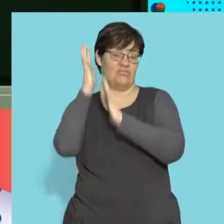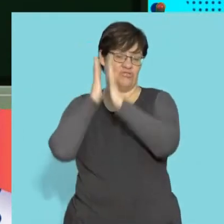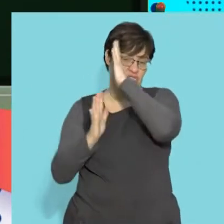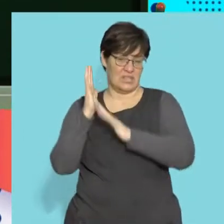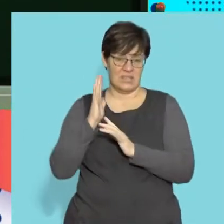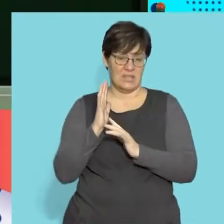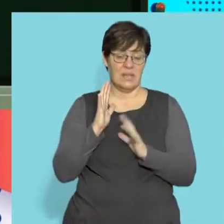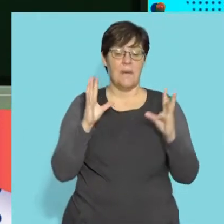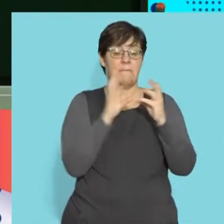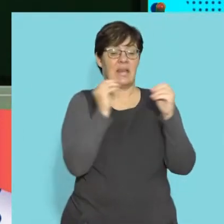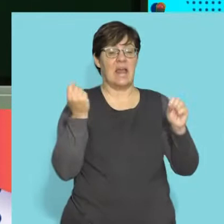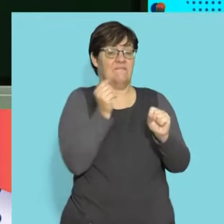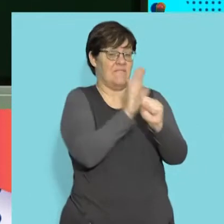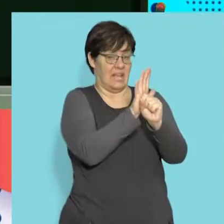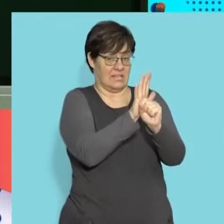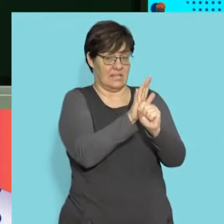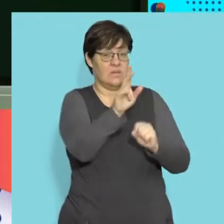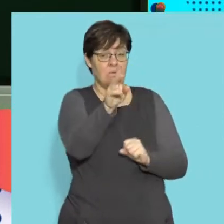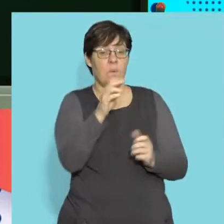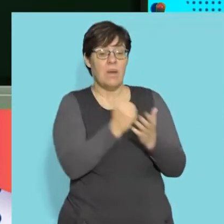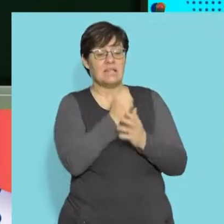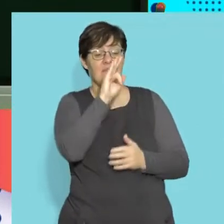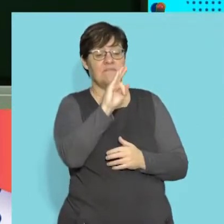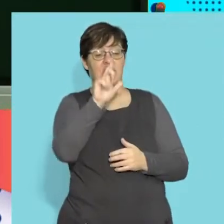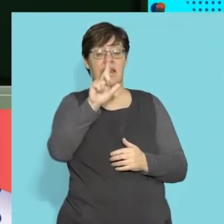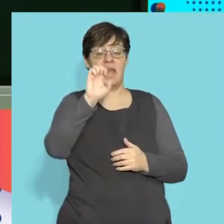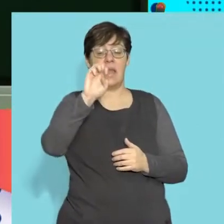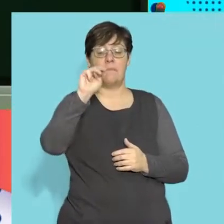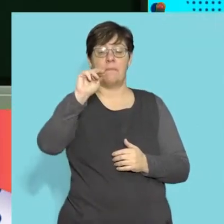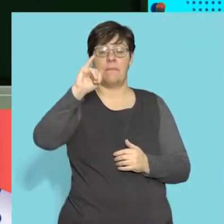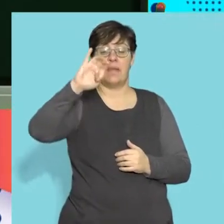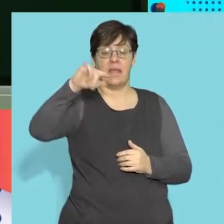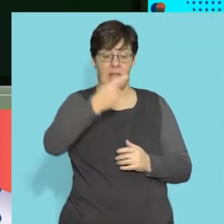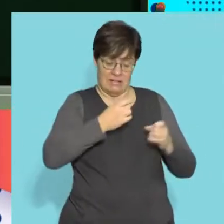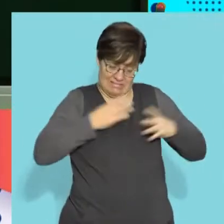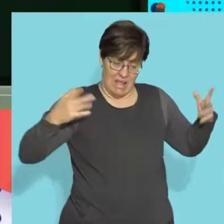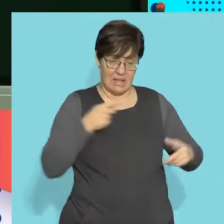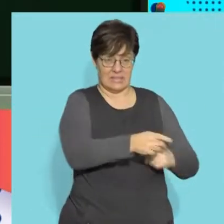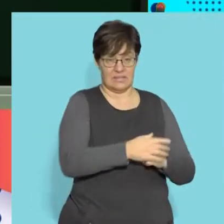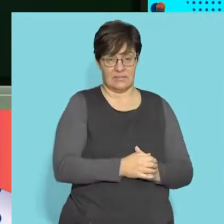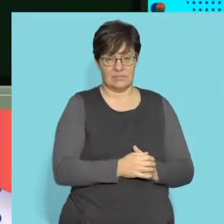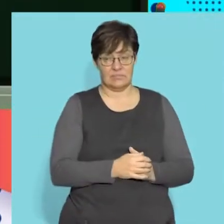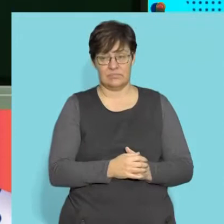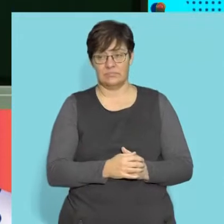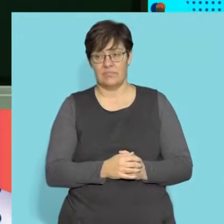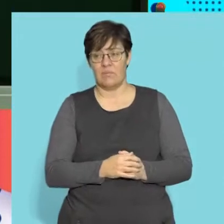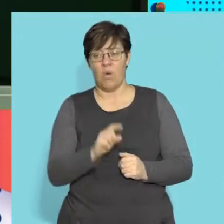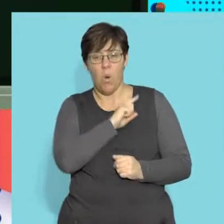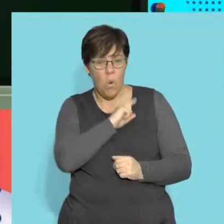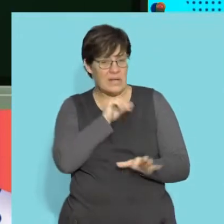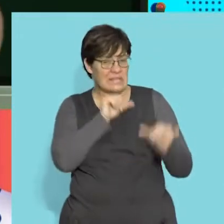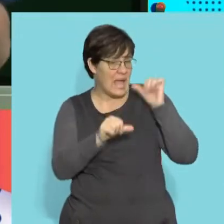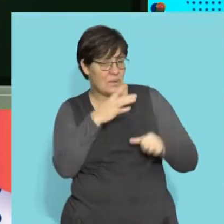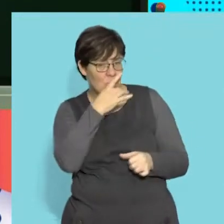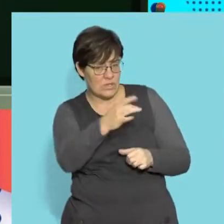history around the magnetic effect, I mentioned to you, Fleming was the man that started this. You know what I